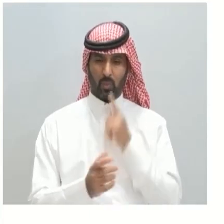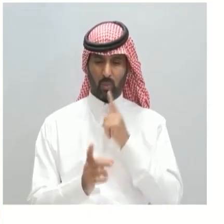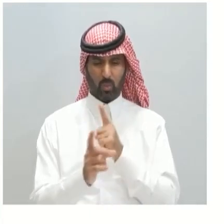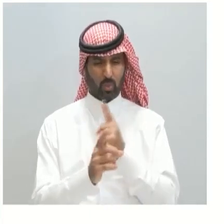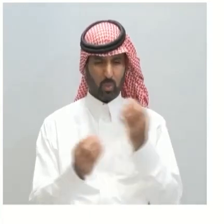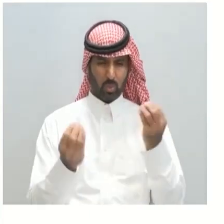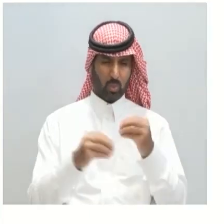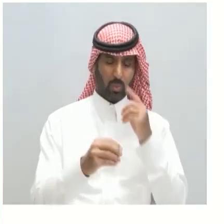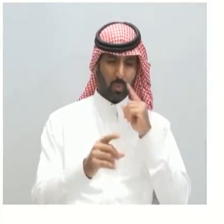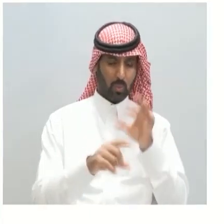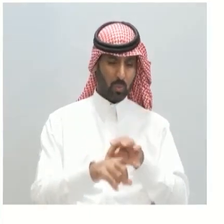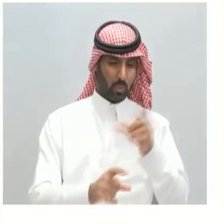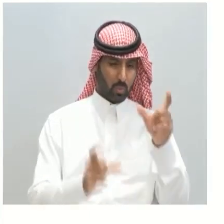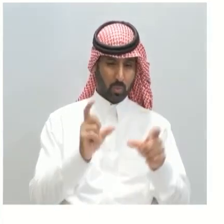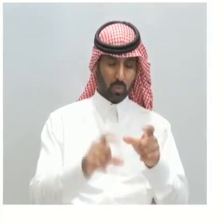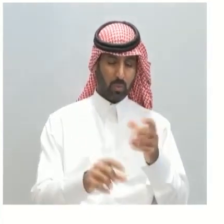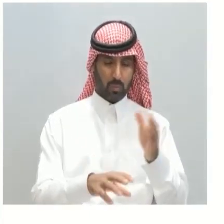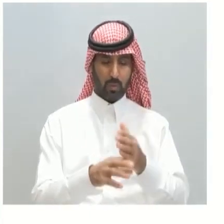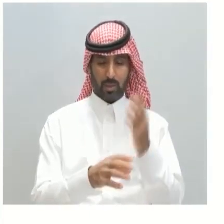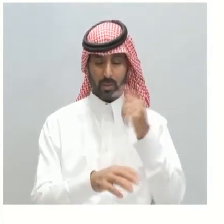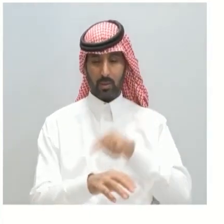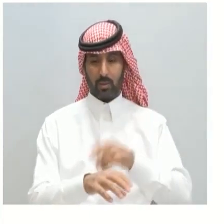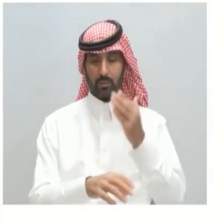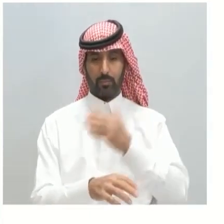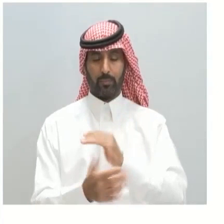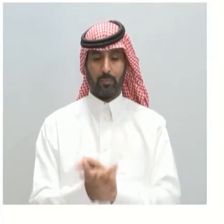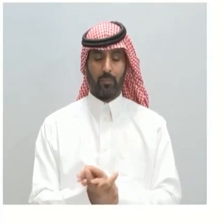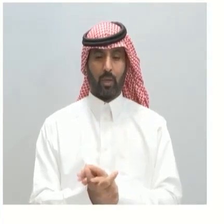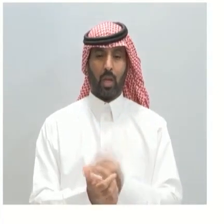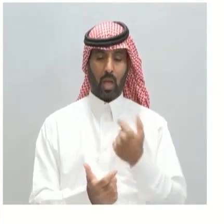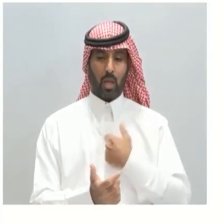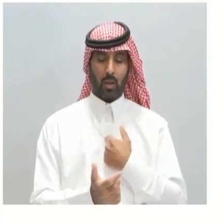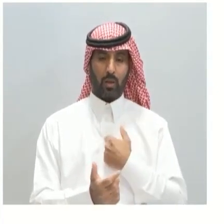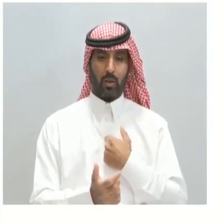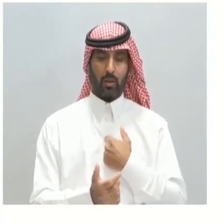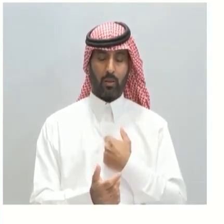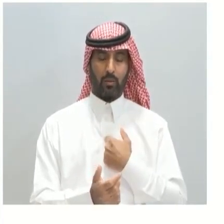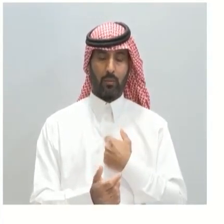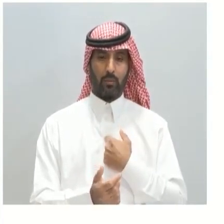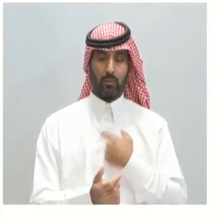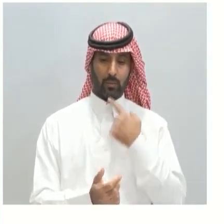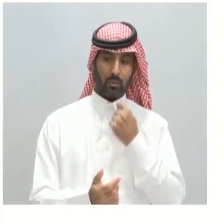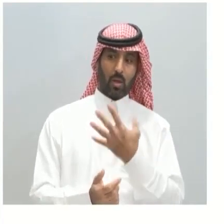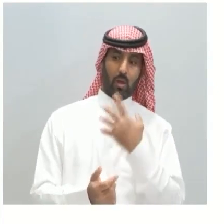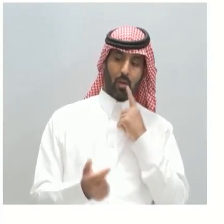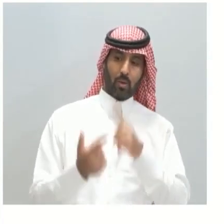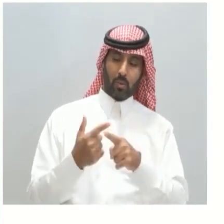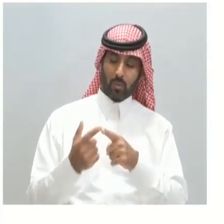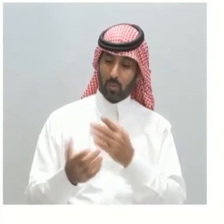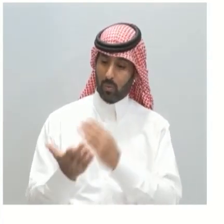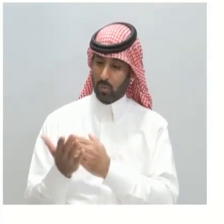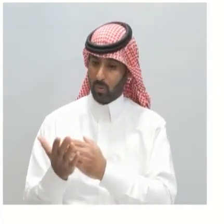crowded in the afternoon. Very good. Number three, I and accidentally showed up for the